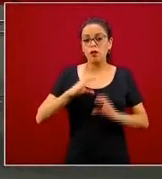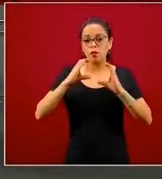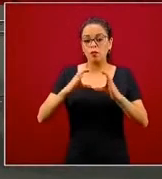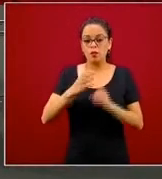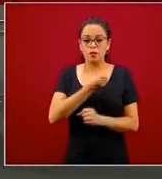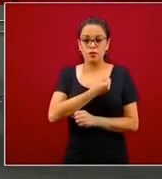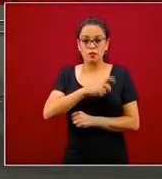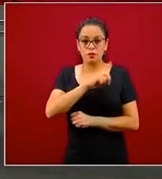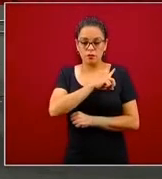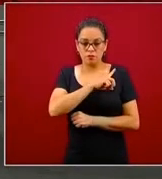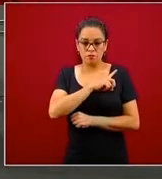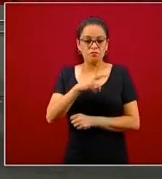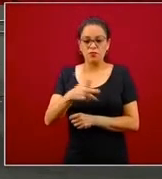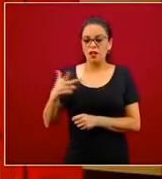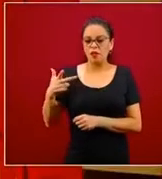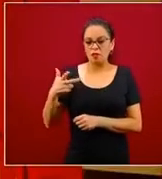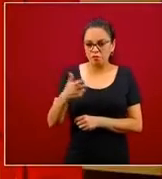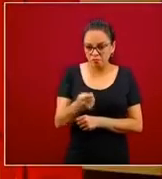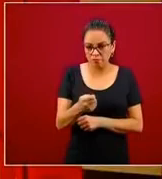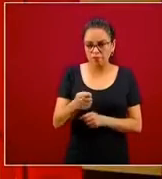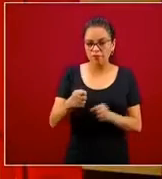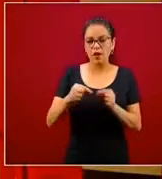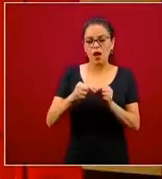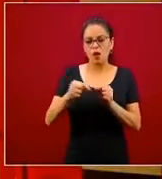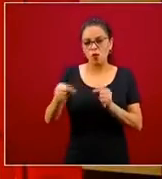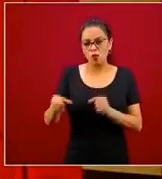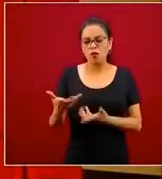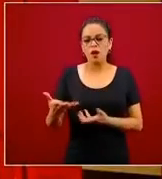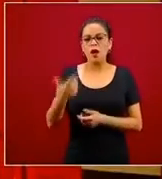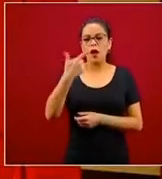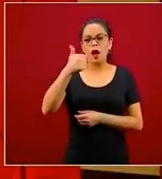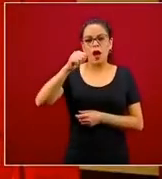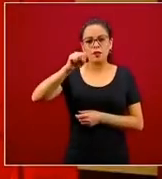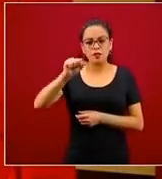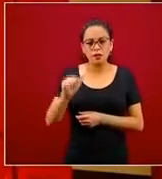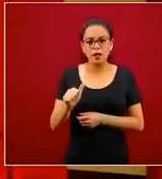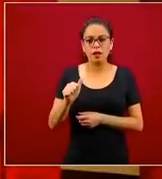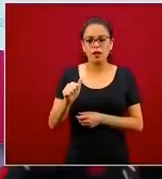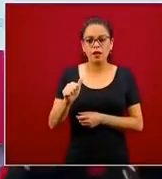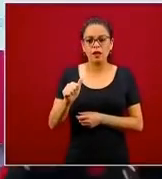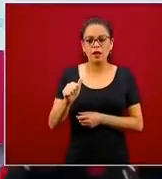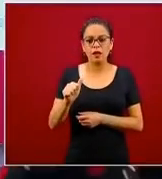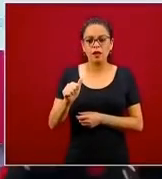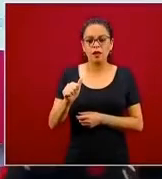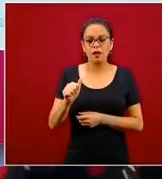any materials that are used in terms of needles,